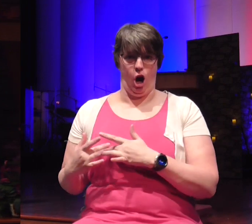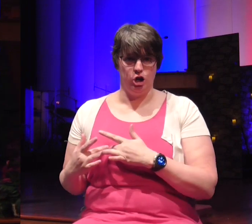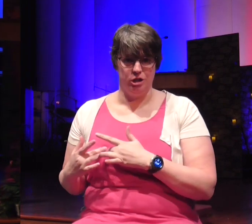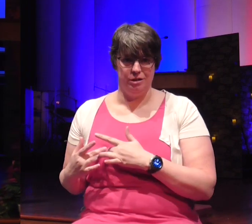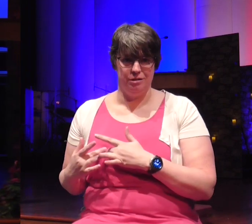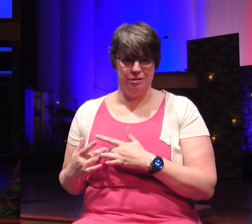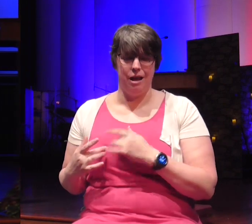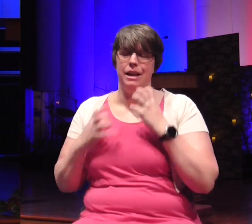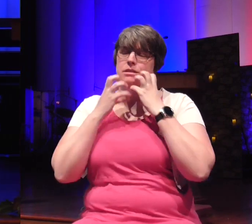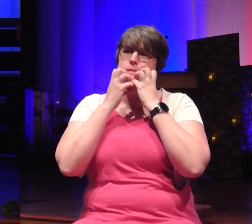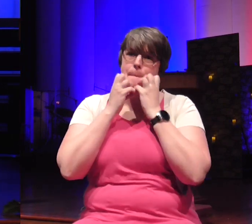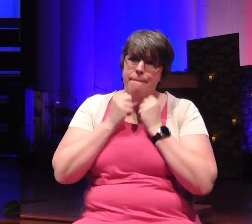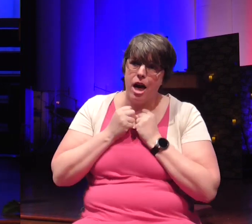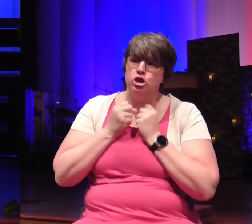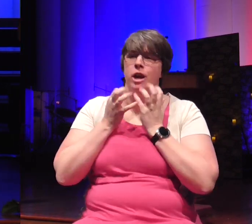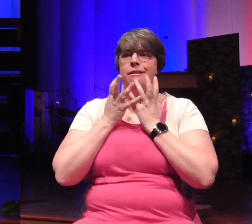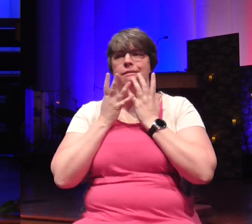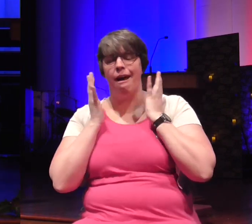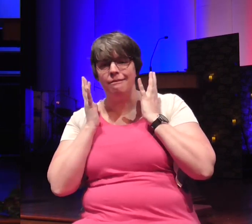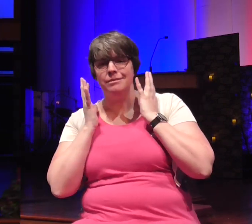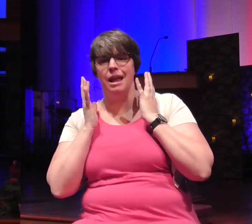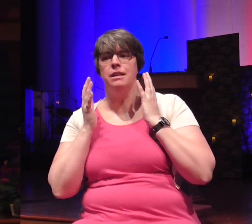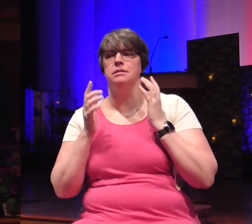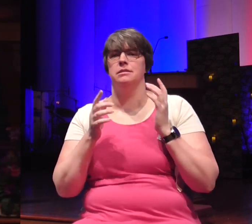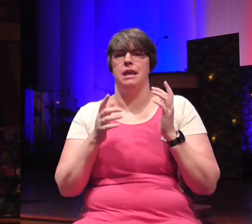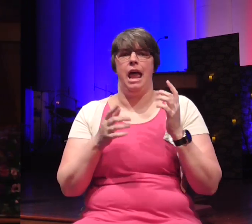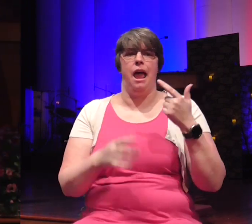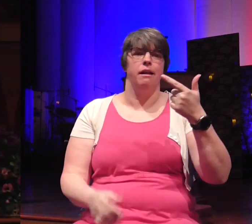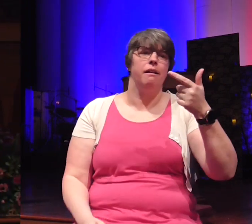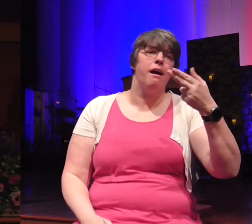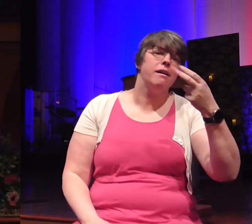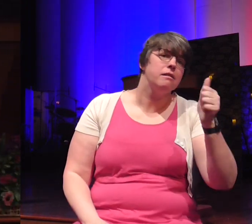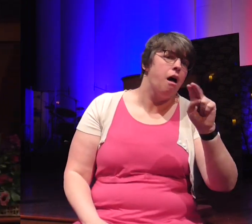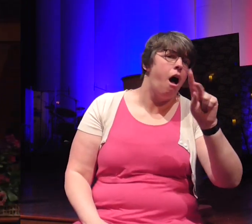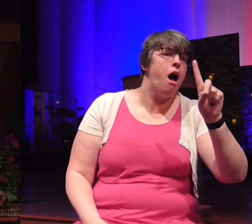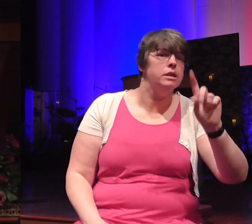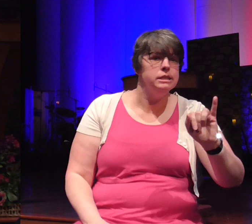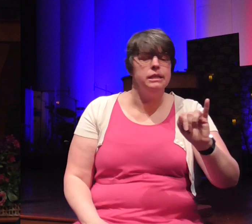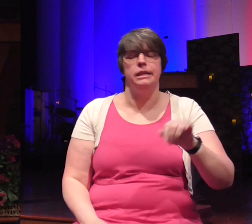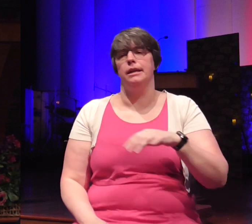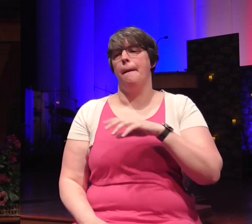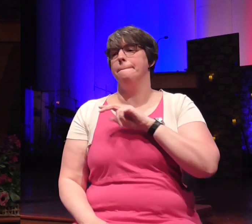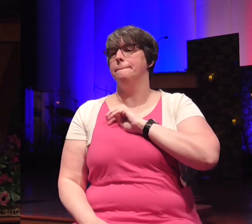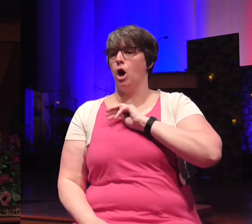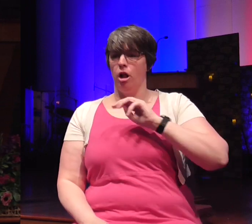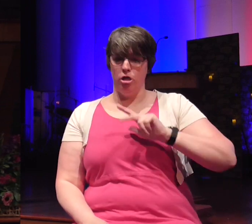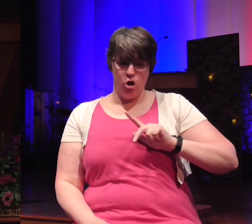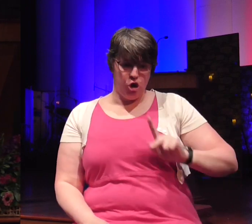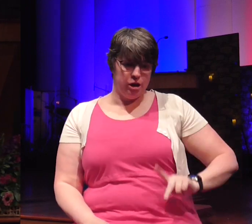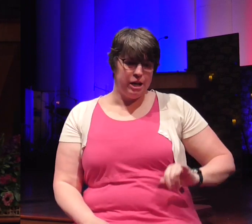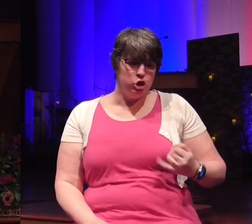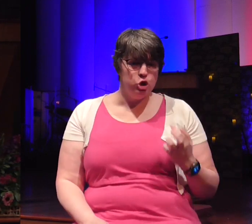of compassion and kindness. And the big change agents like Gandhi and Martin Luther King Jr., they demonstrated this